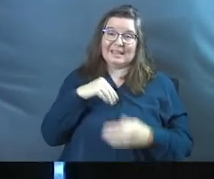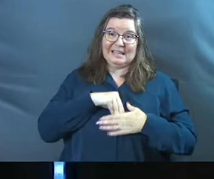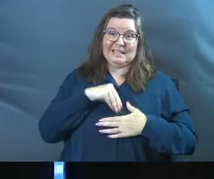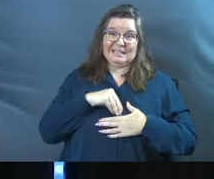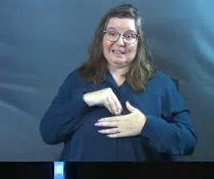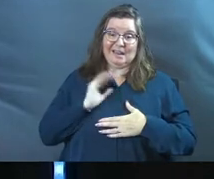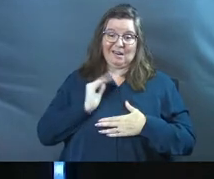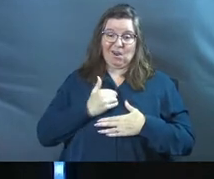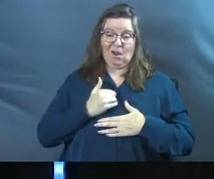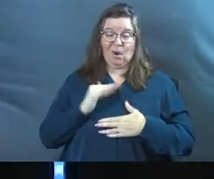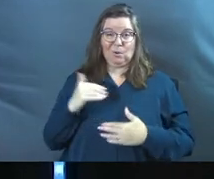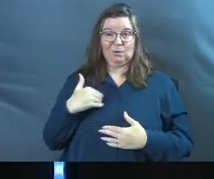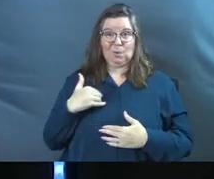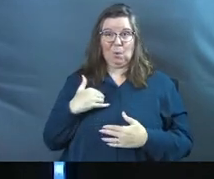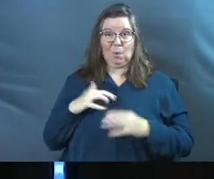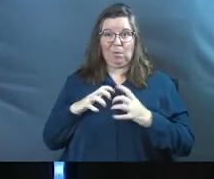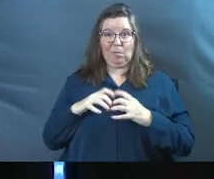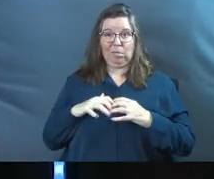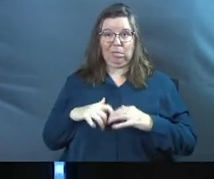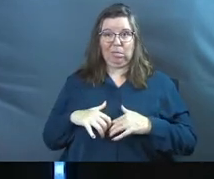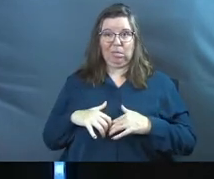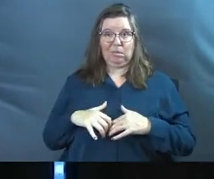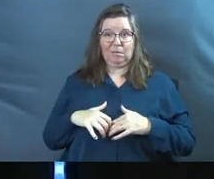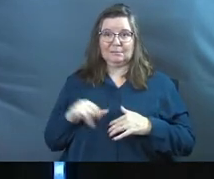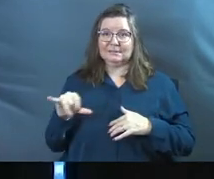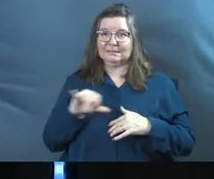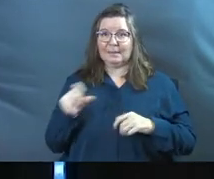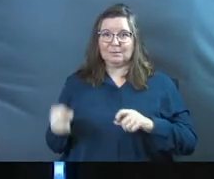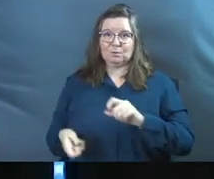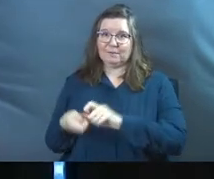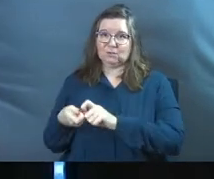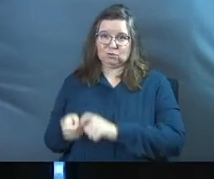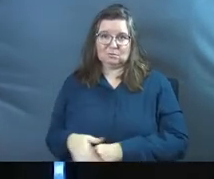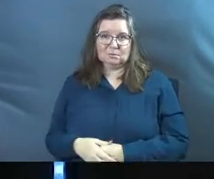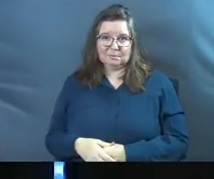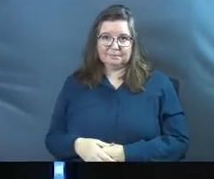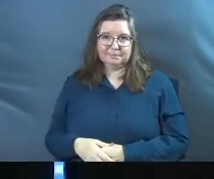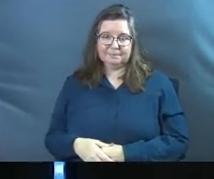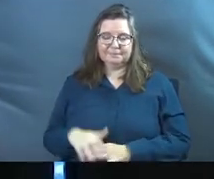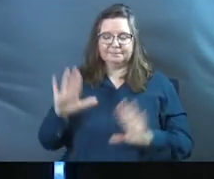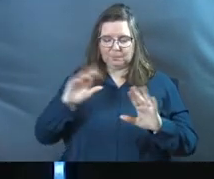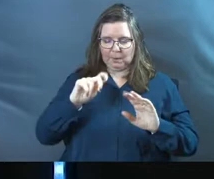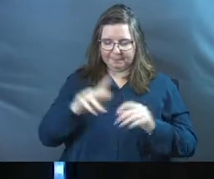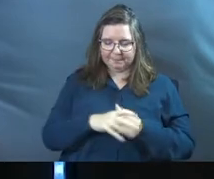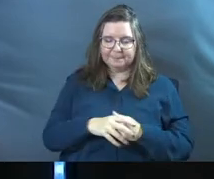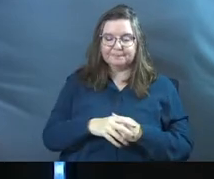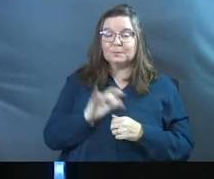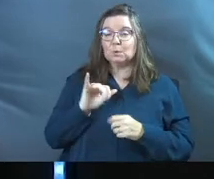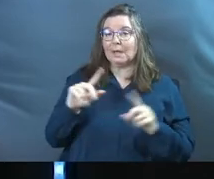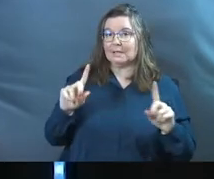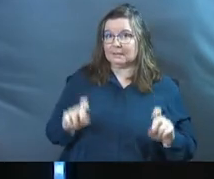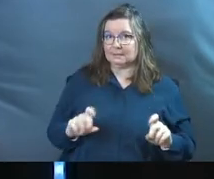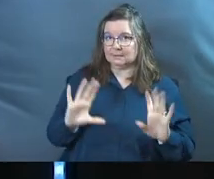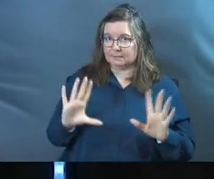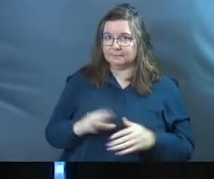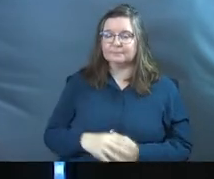our souls just like revenge does. Okay, so that's the